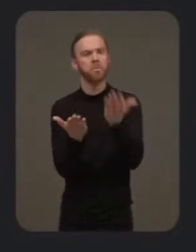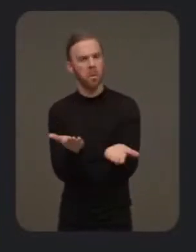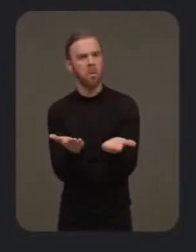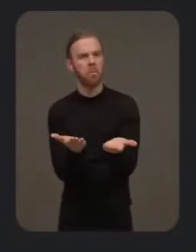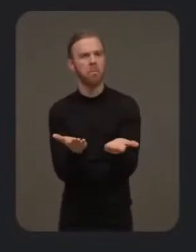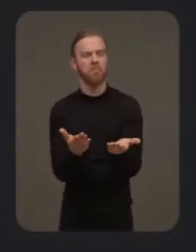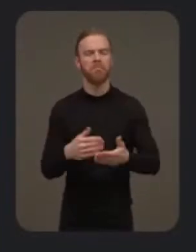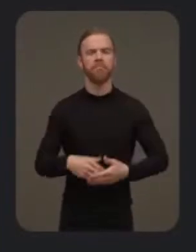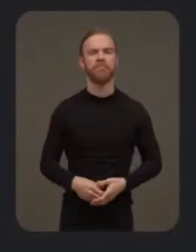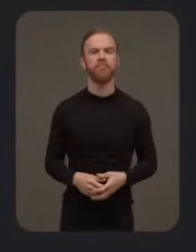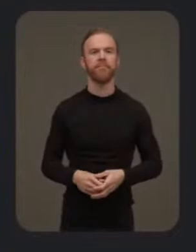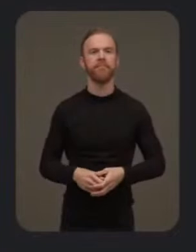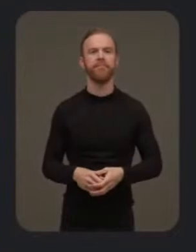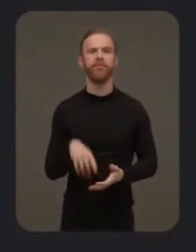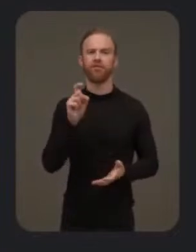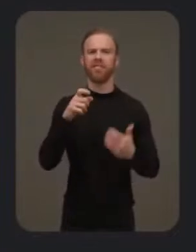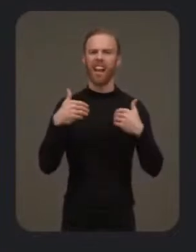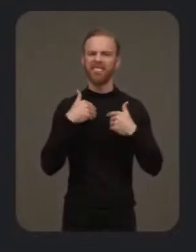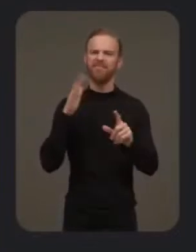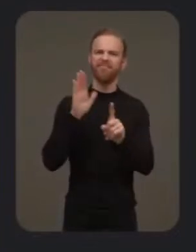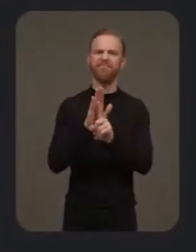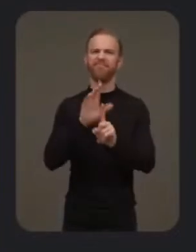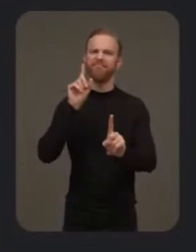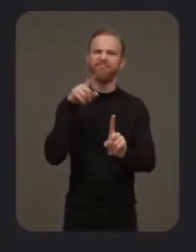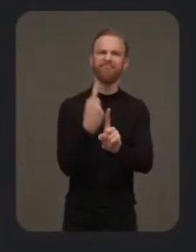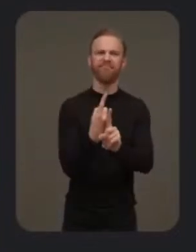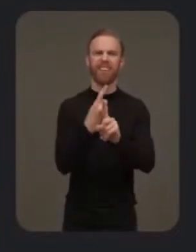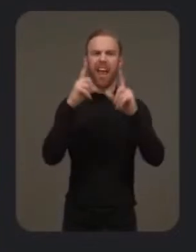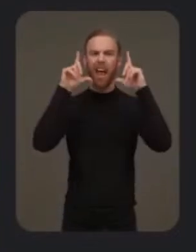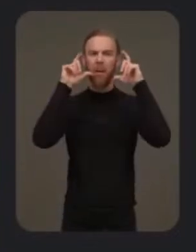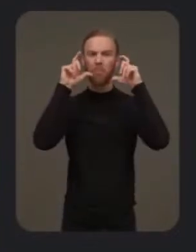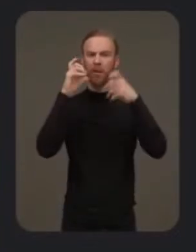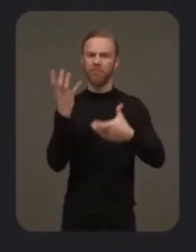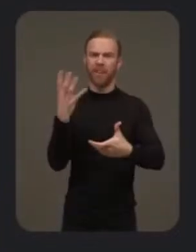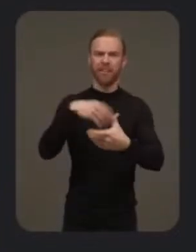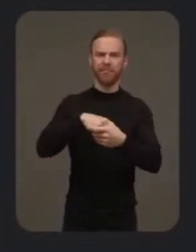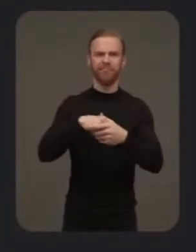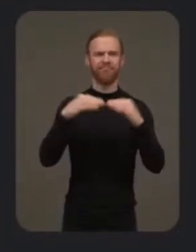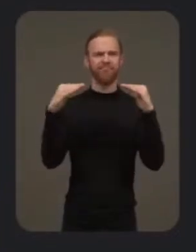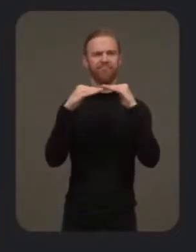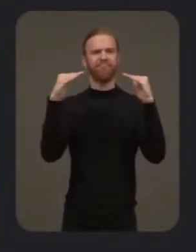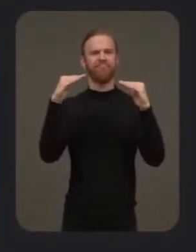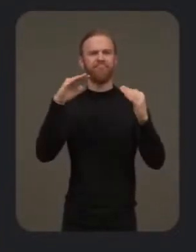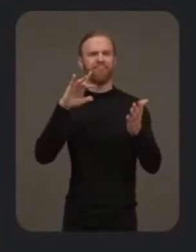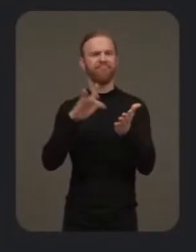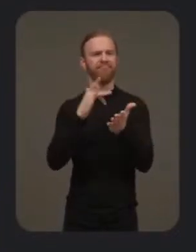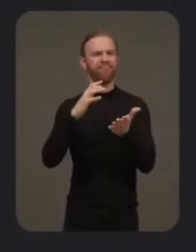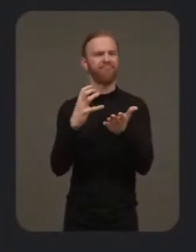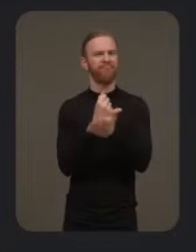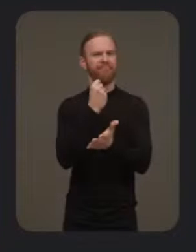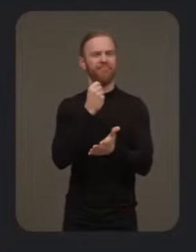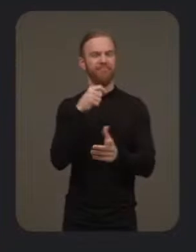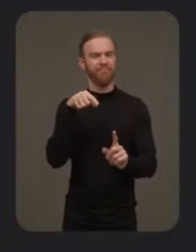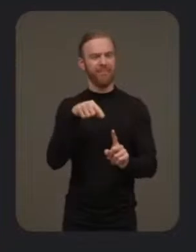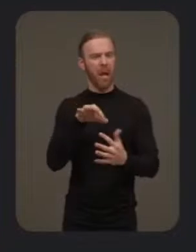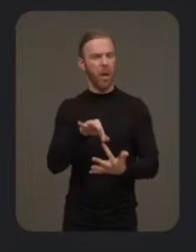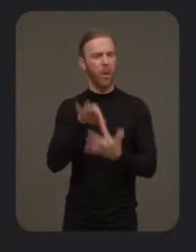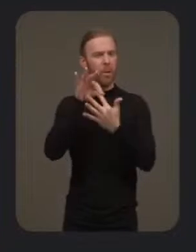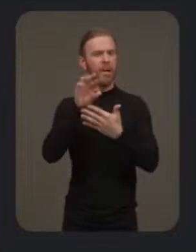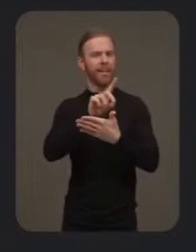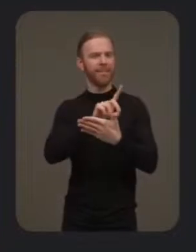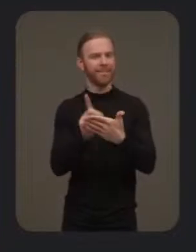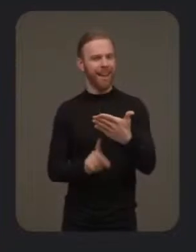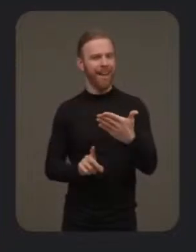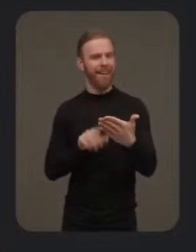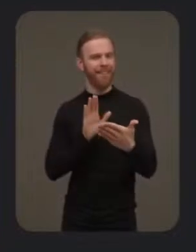unfolded. It should also have a flagship level camera system that truly takes advantage of the unique